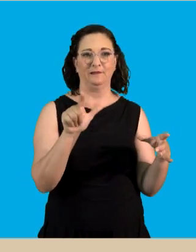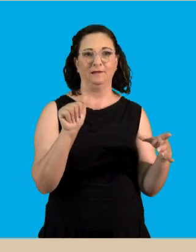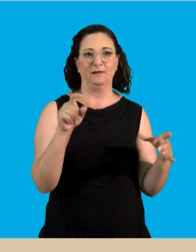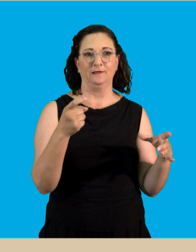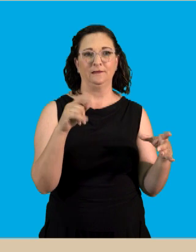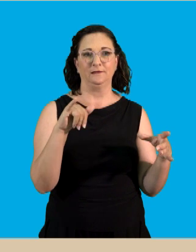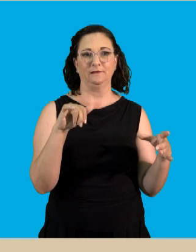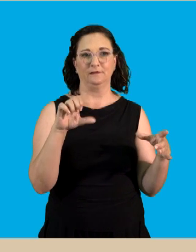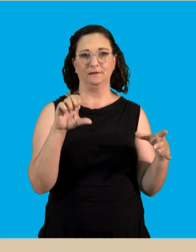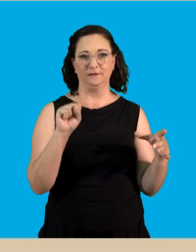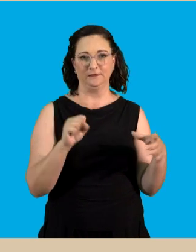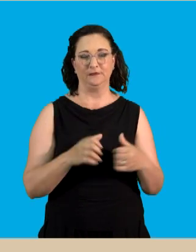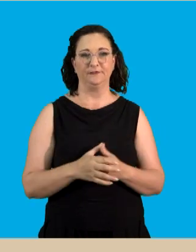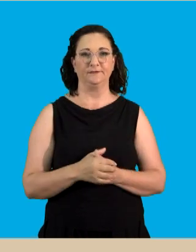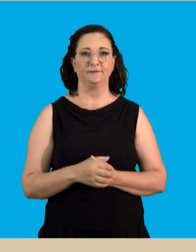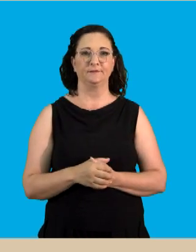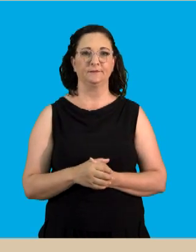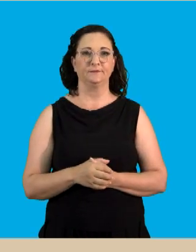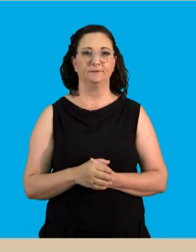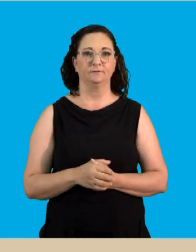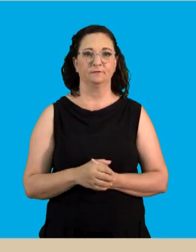galaxies, they merged with